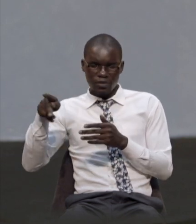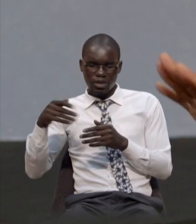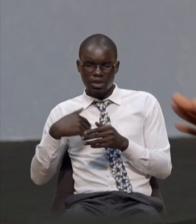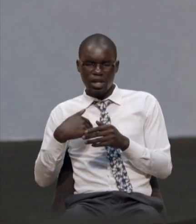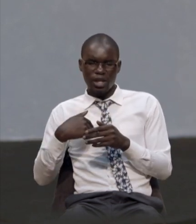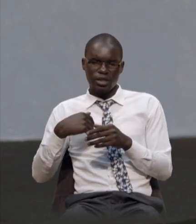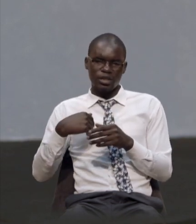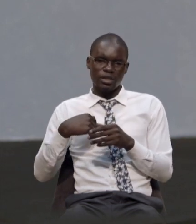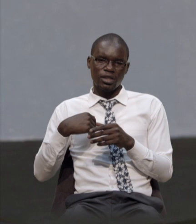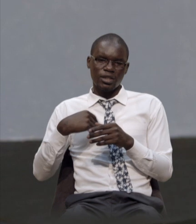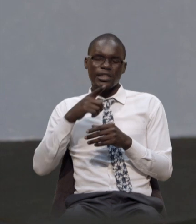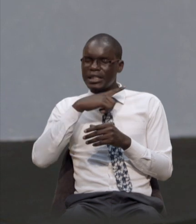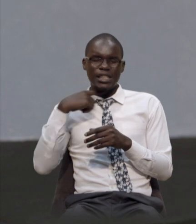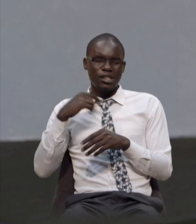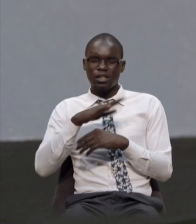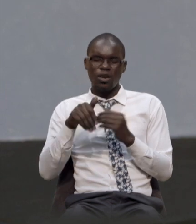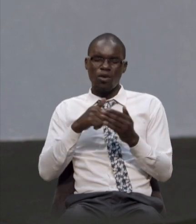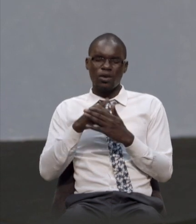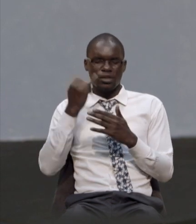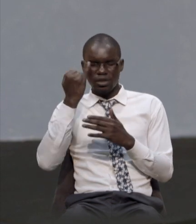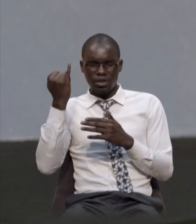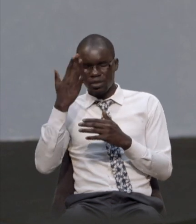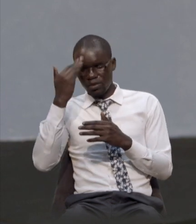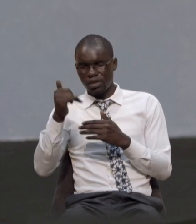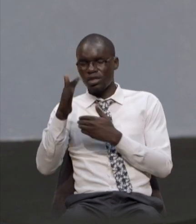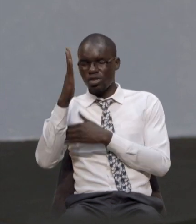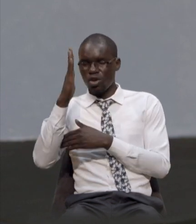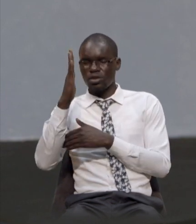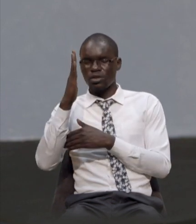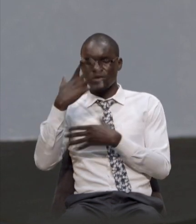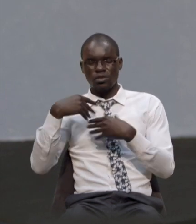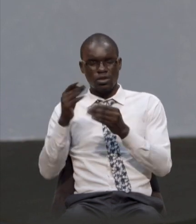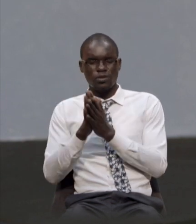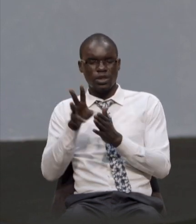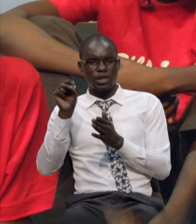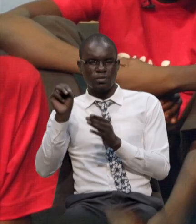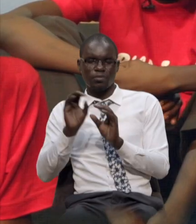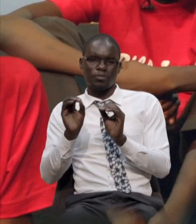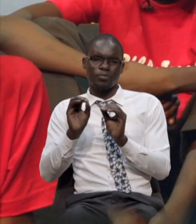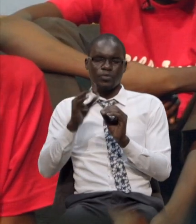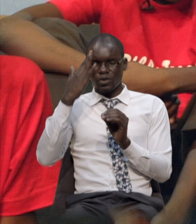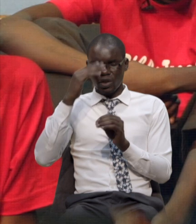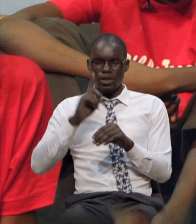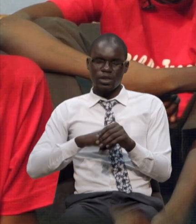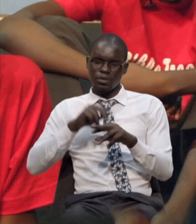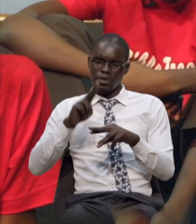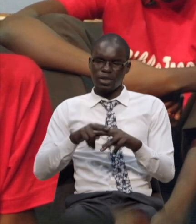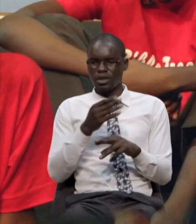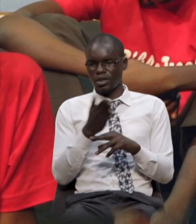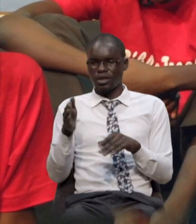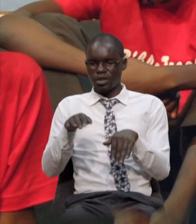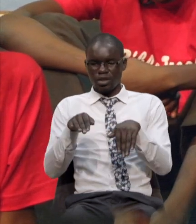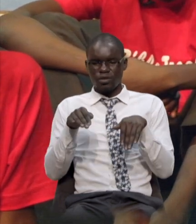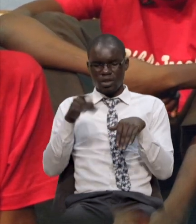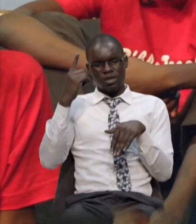the Israelites because God never went with them, because God was mad. As he was seated on the seat waiting for the